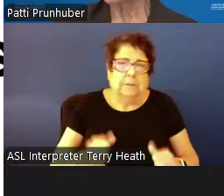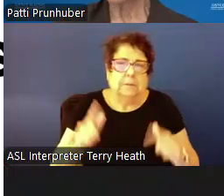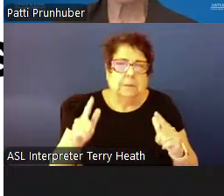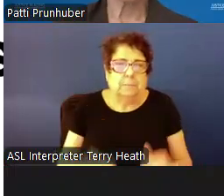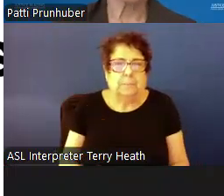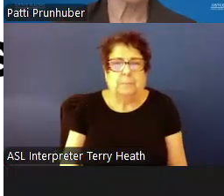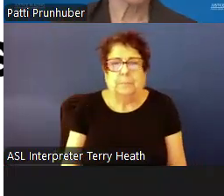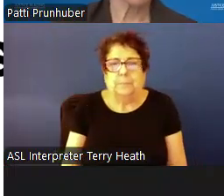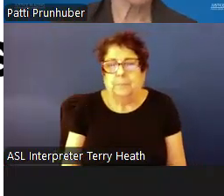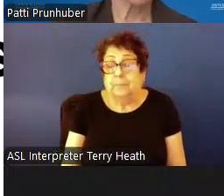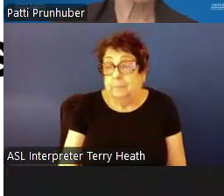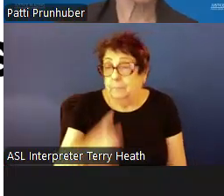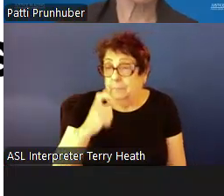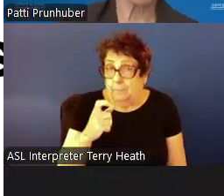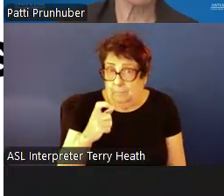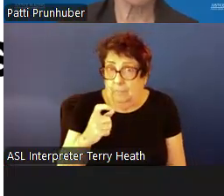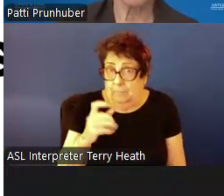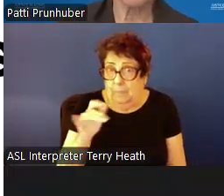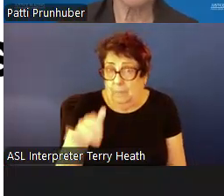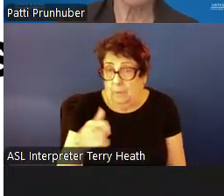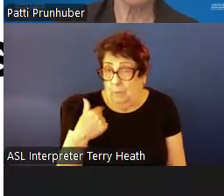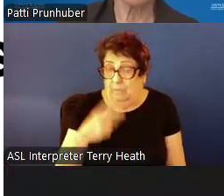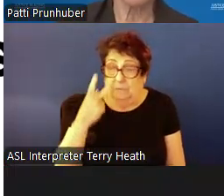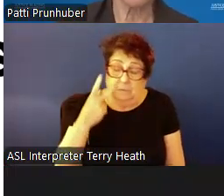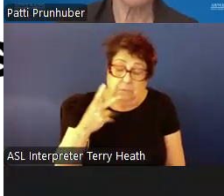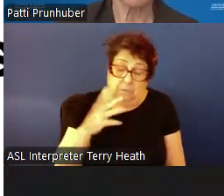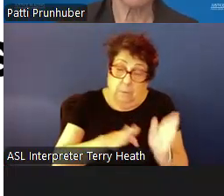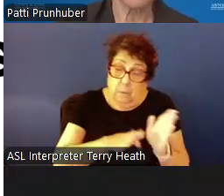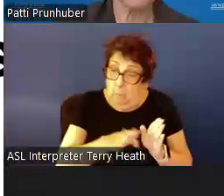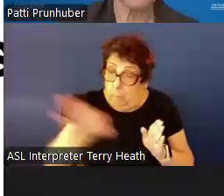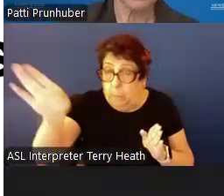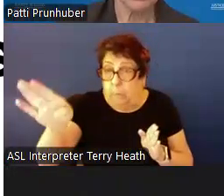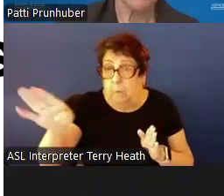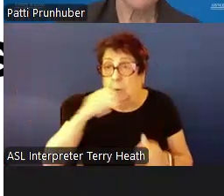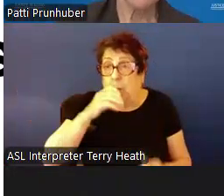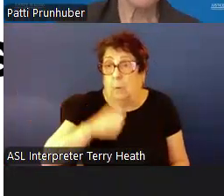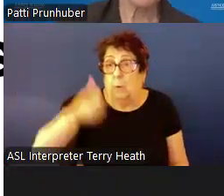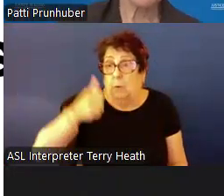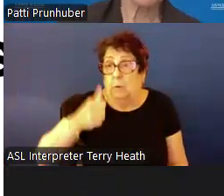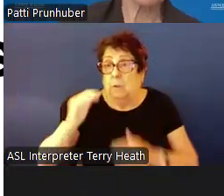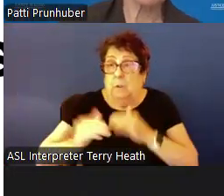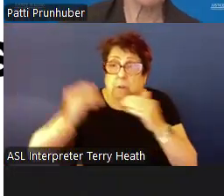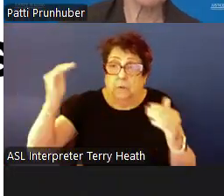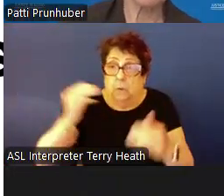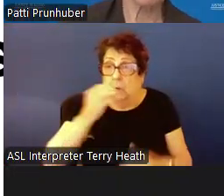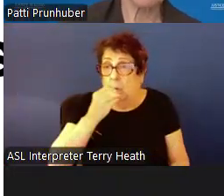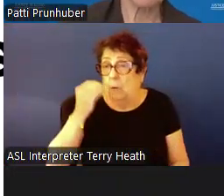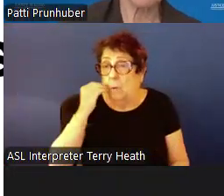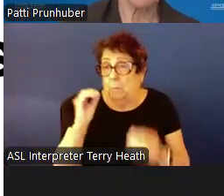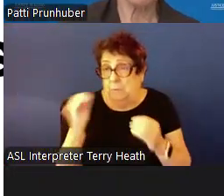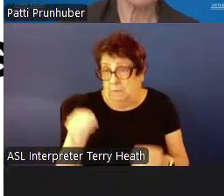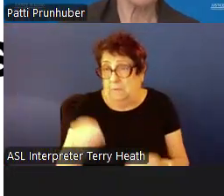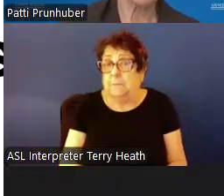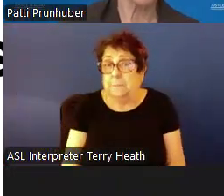So as a result, we have seen a sharp increase in older adult homelessness. This is a study that was done